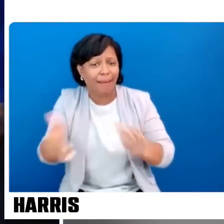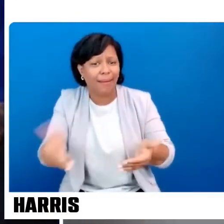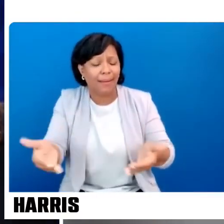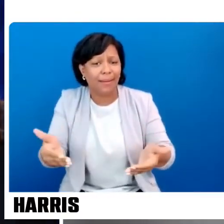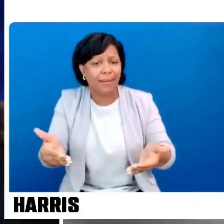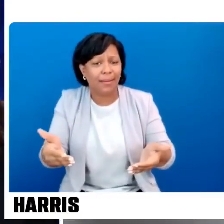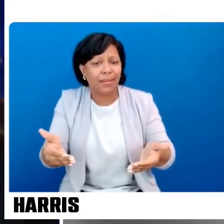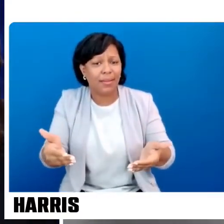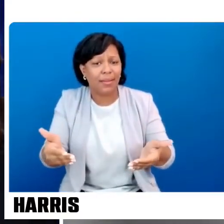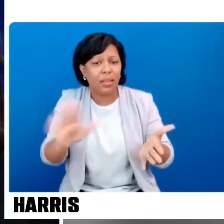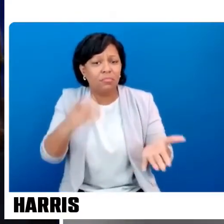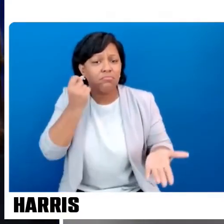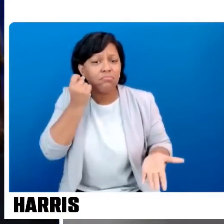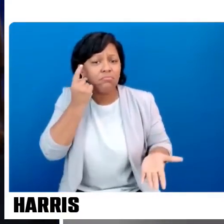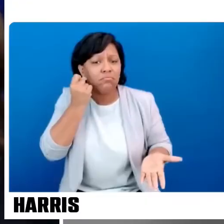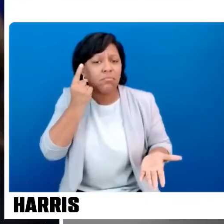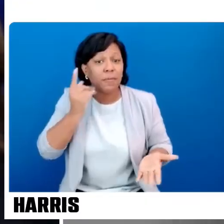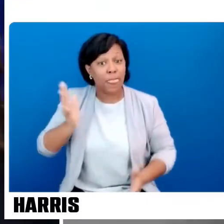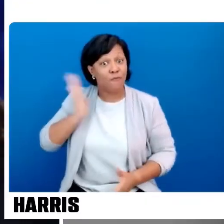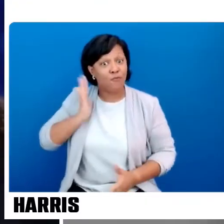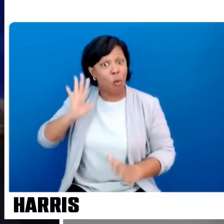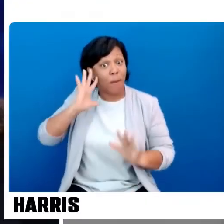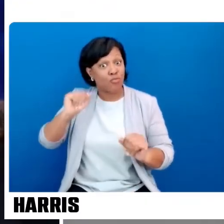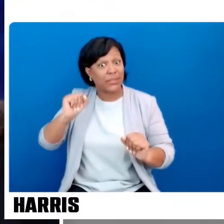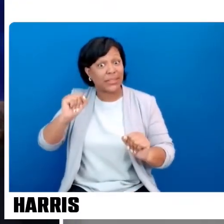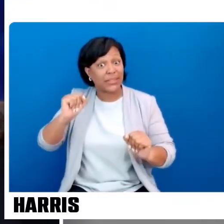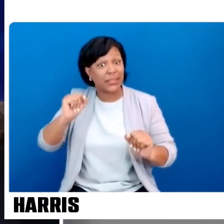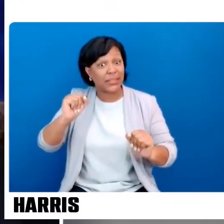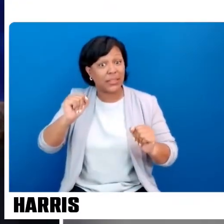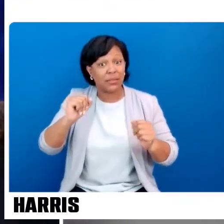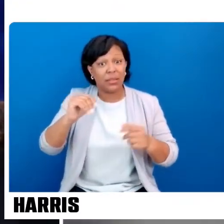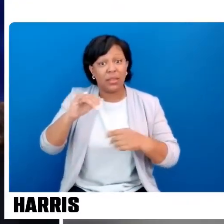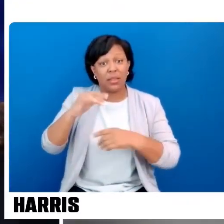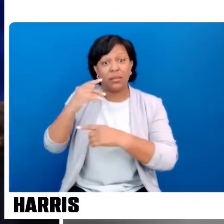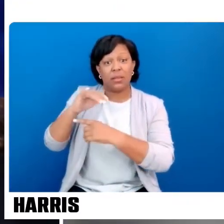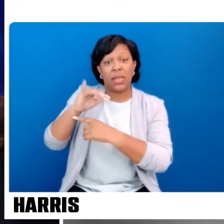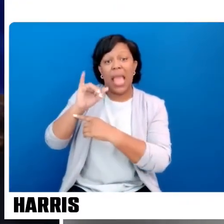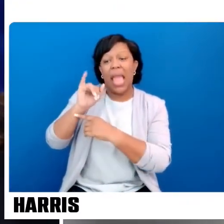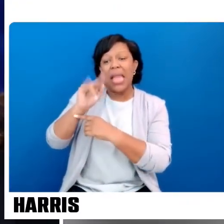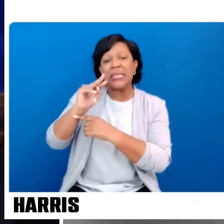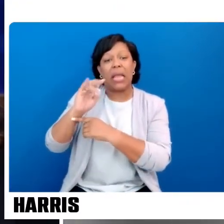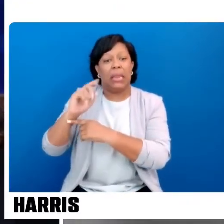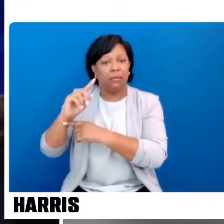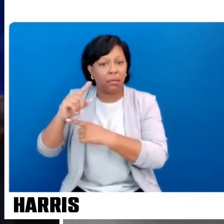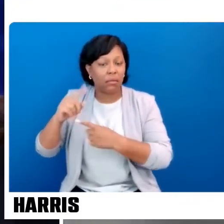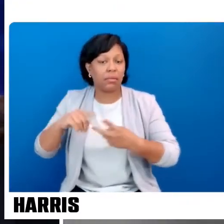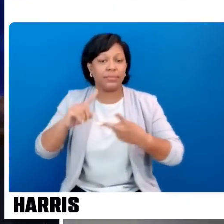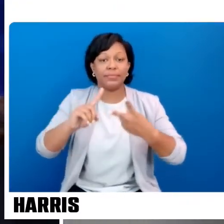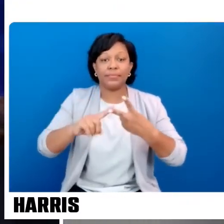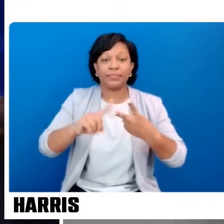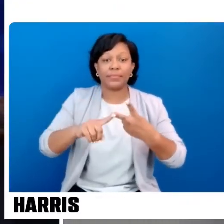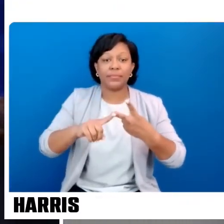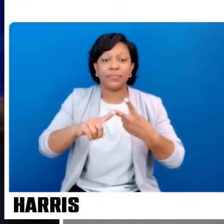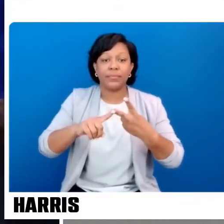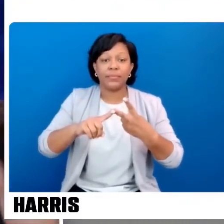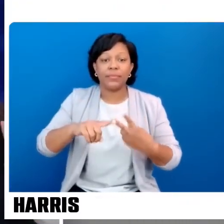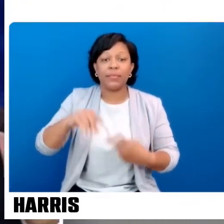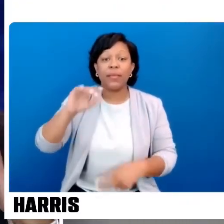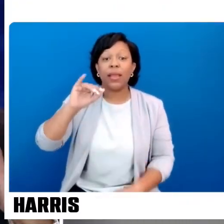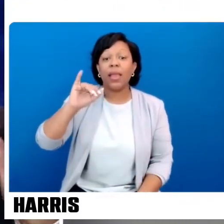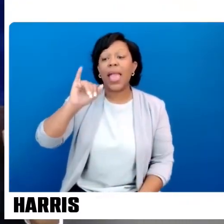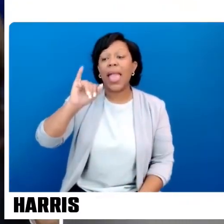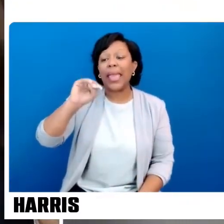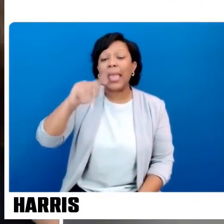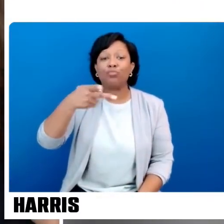been indicted and impeached for exactly that reason. But this is not an isolated situation.